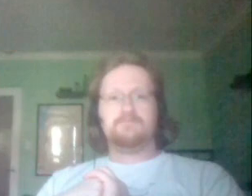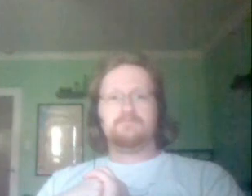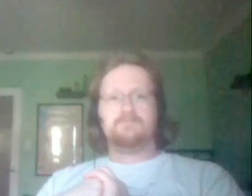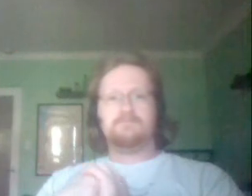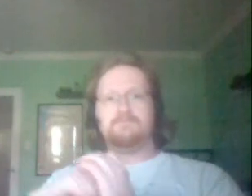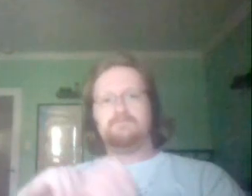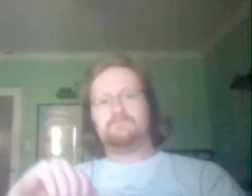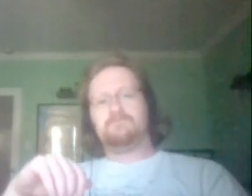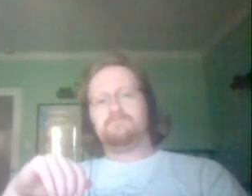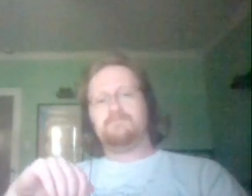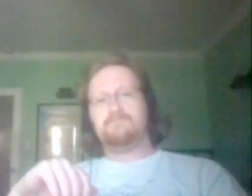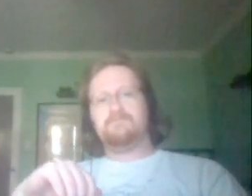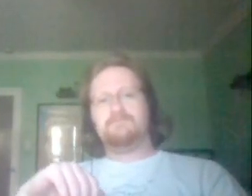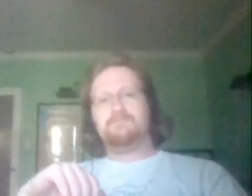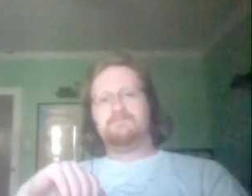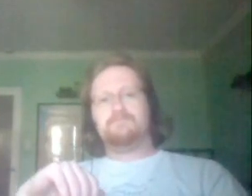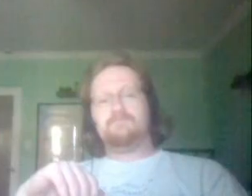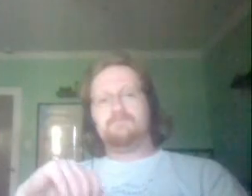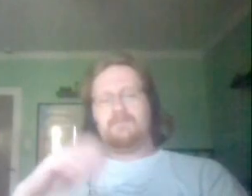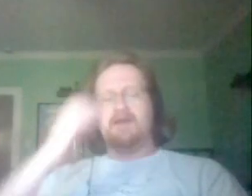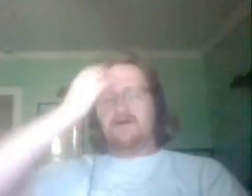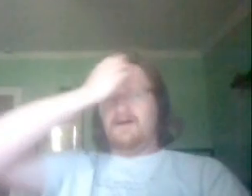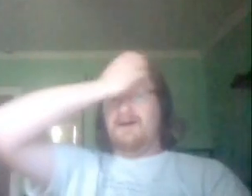f***ing Jurassic. What?